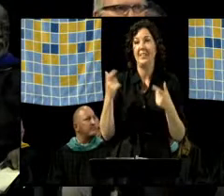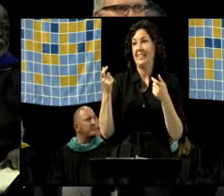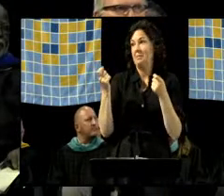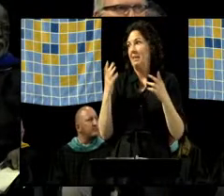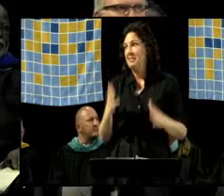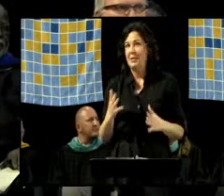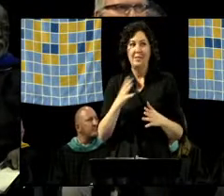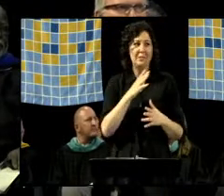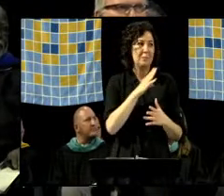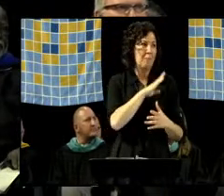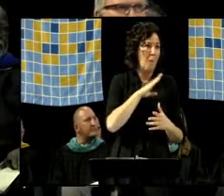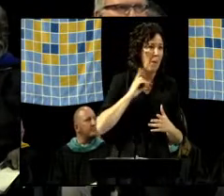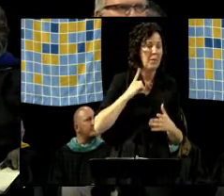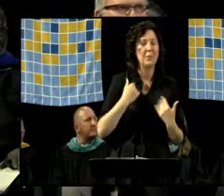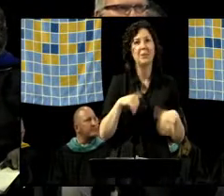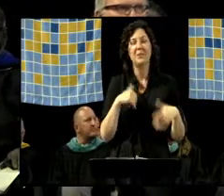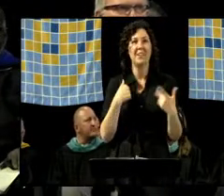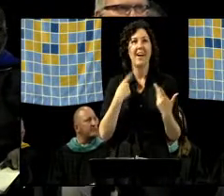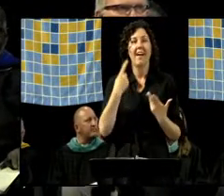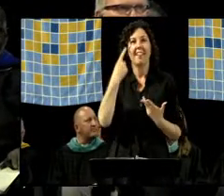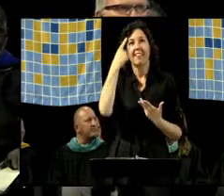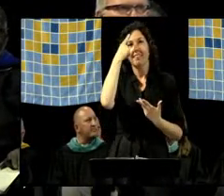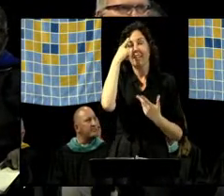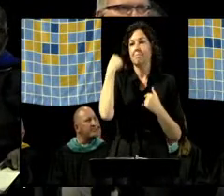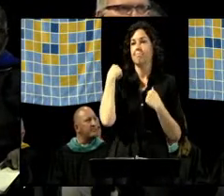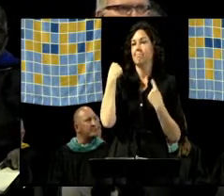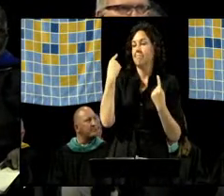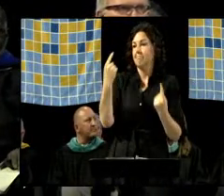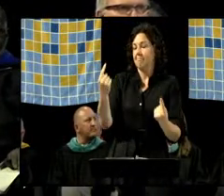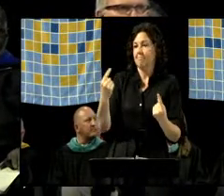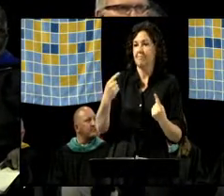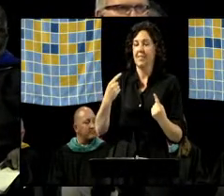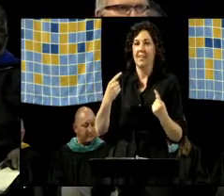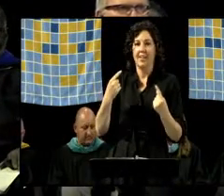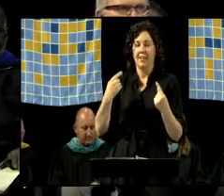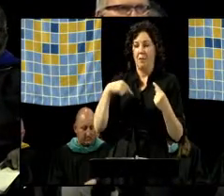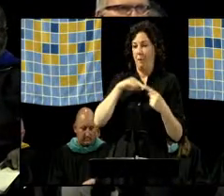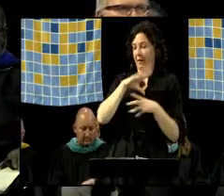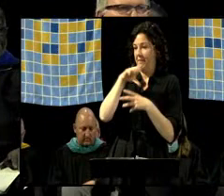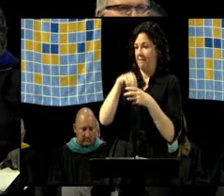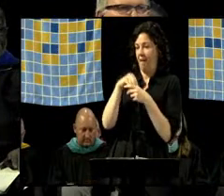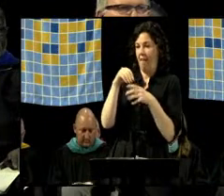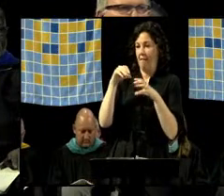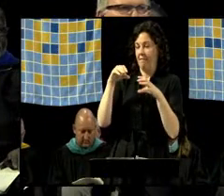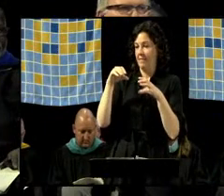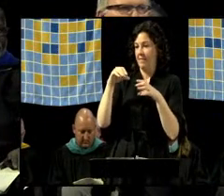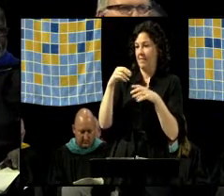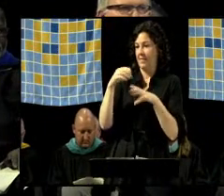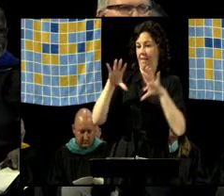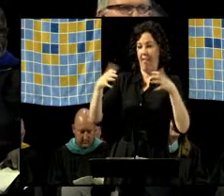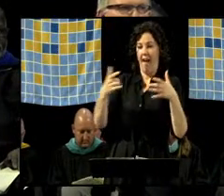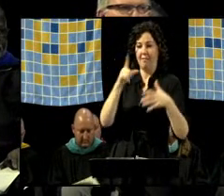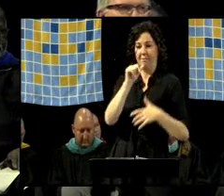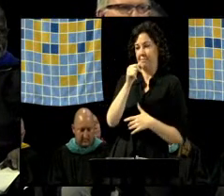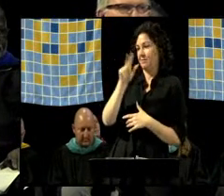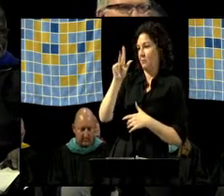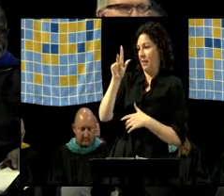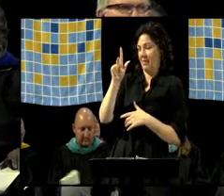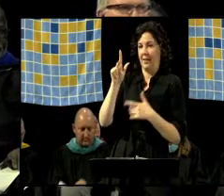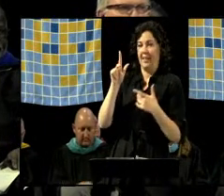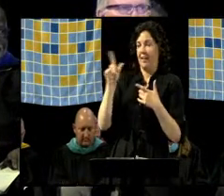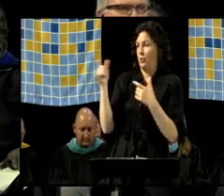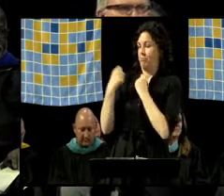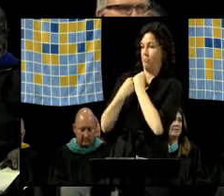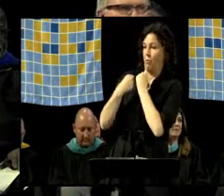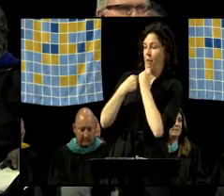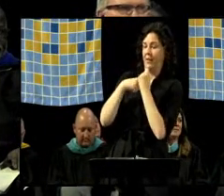the school board, I can't help but think of the people who have played an influential part in the Class of 23 success at South Florence.